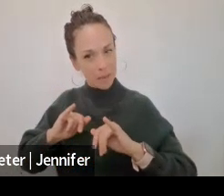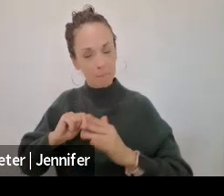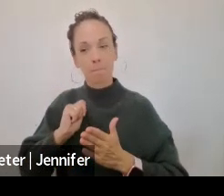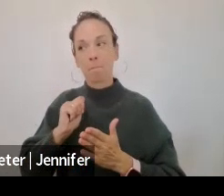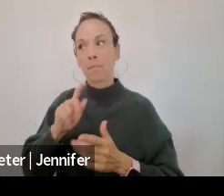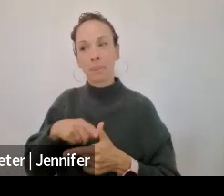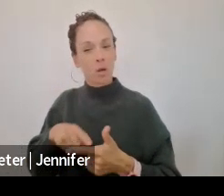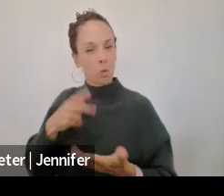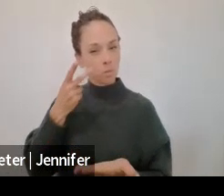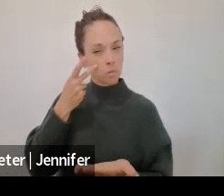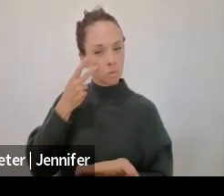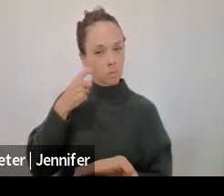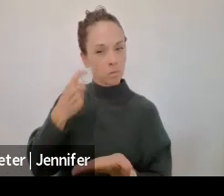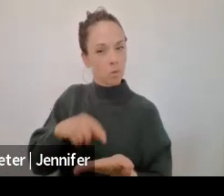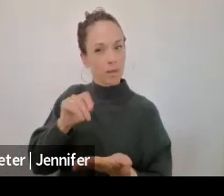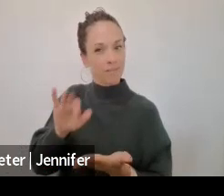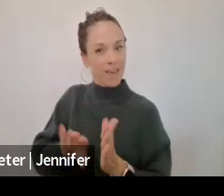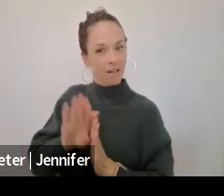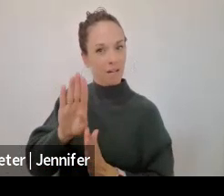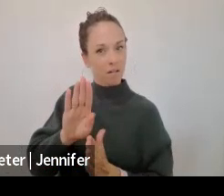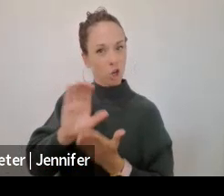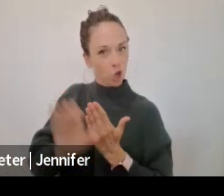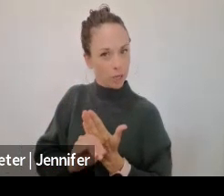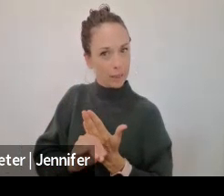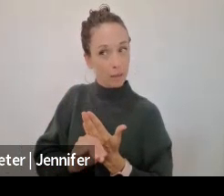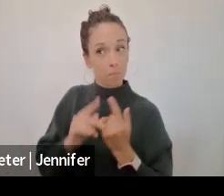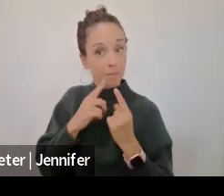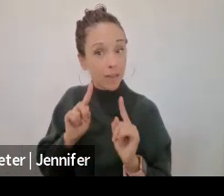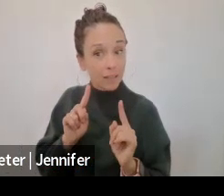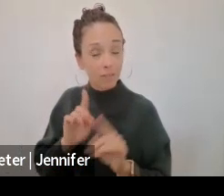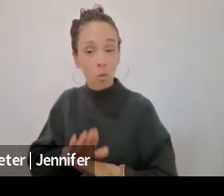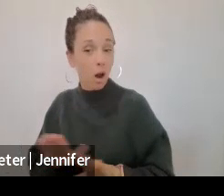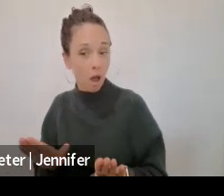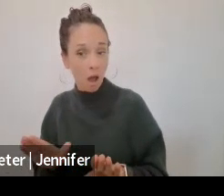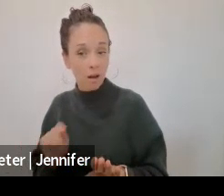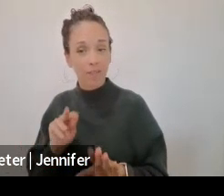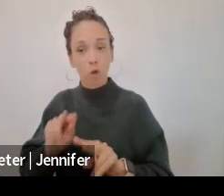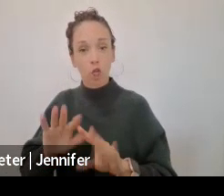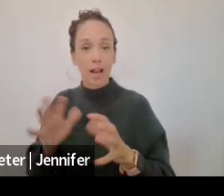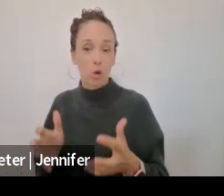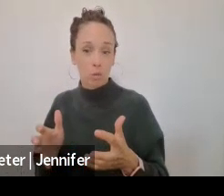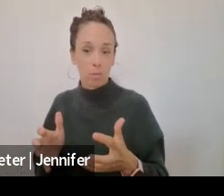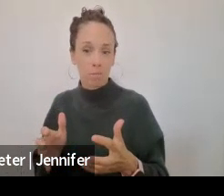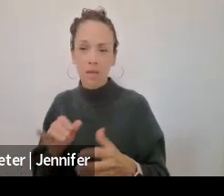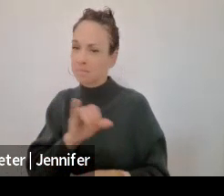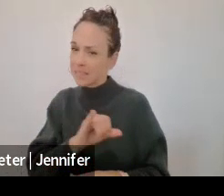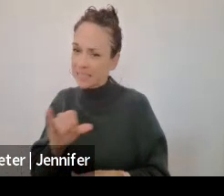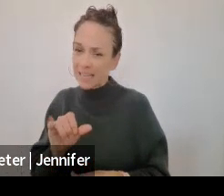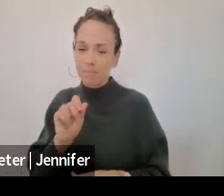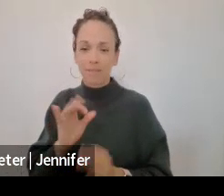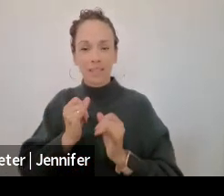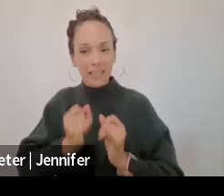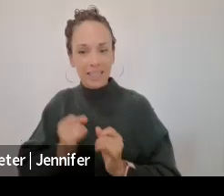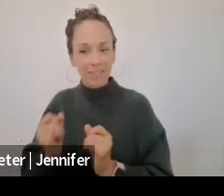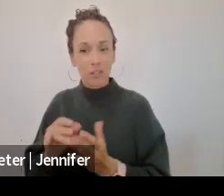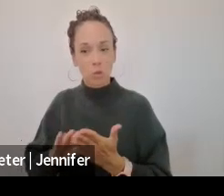is effective overall, if we're looking at a group of students, but then also for those identifying those individual